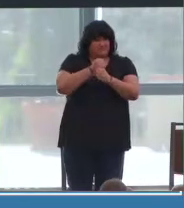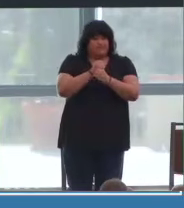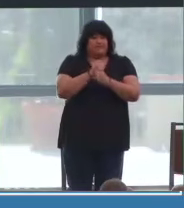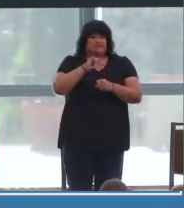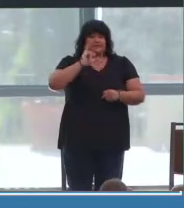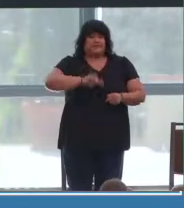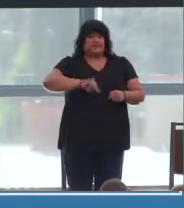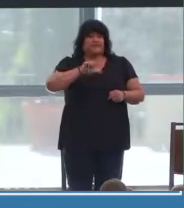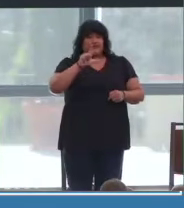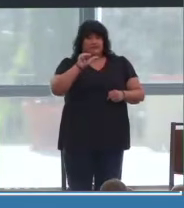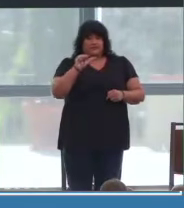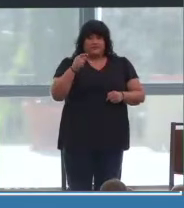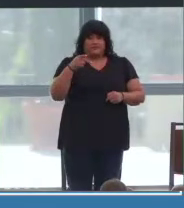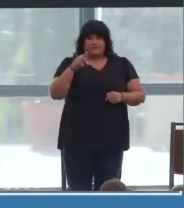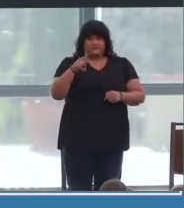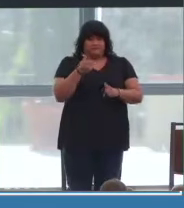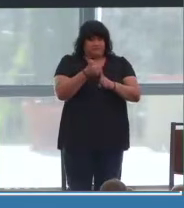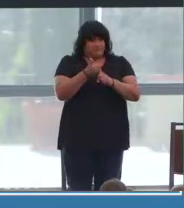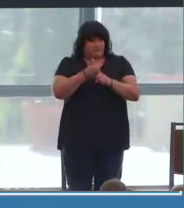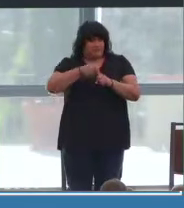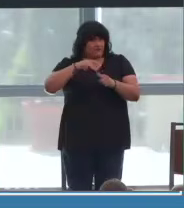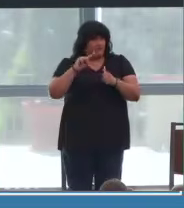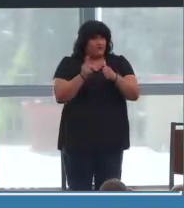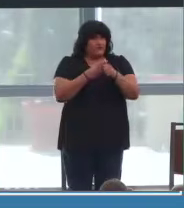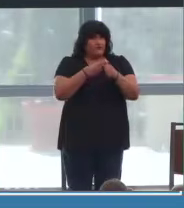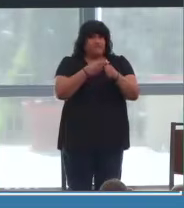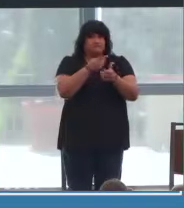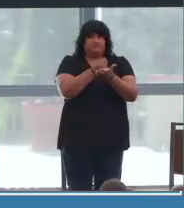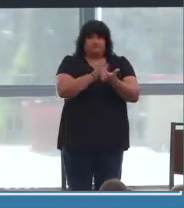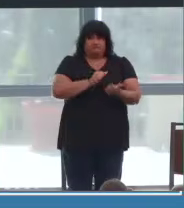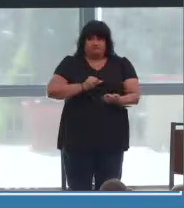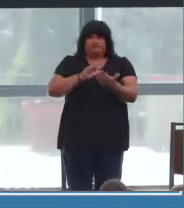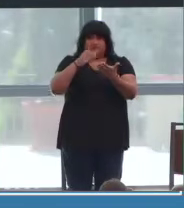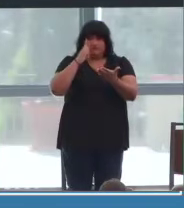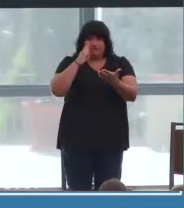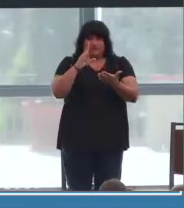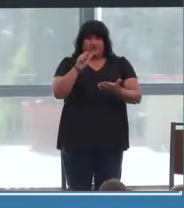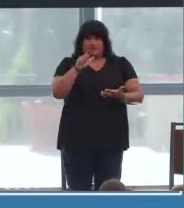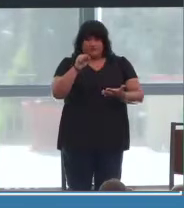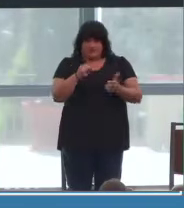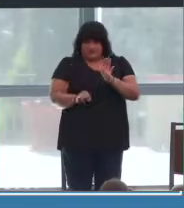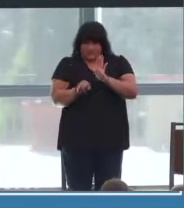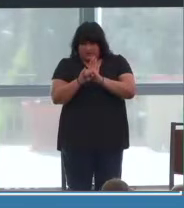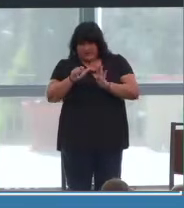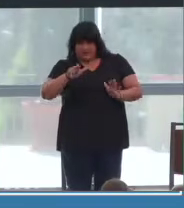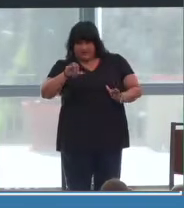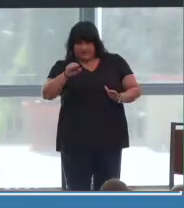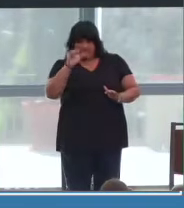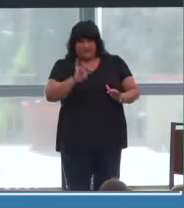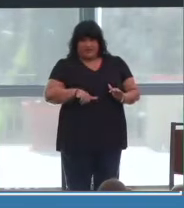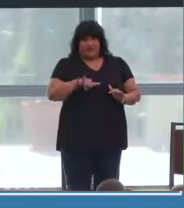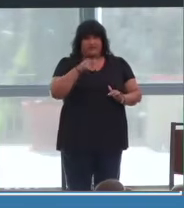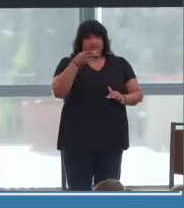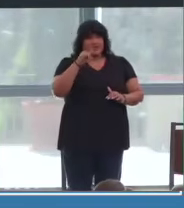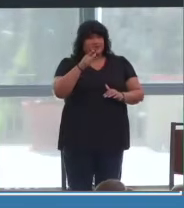the first blood test to look at lupus and identify lupus. And the LE cell prep was essentially